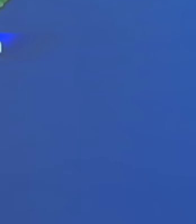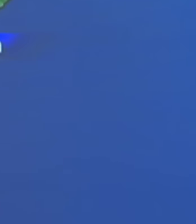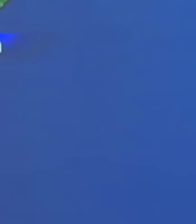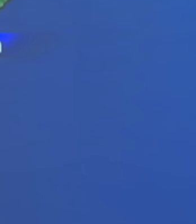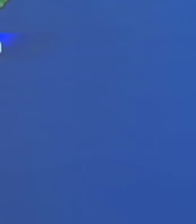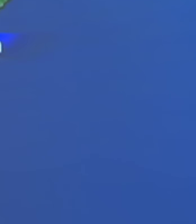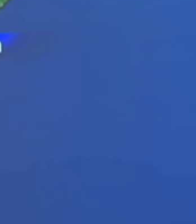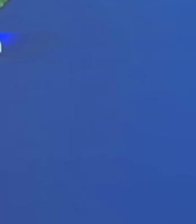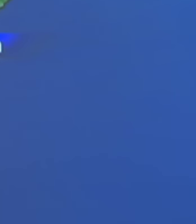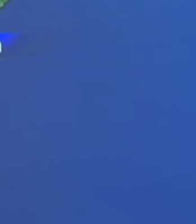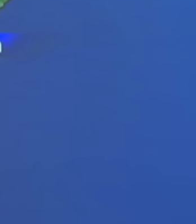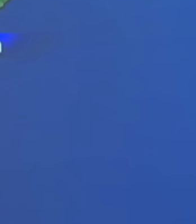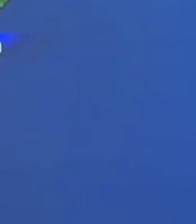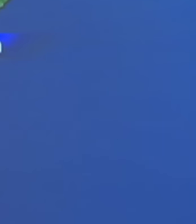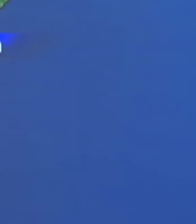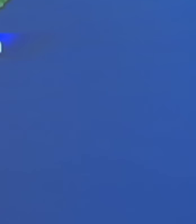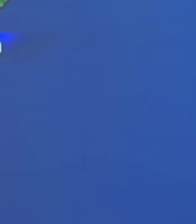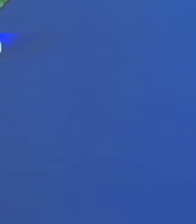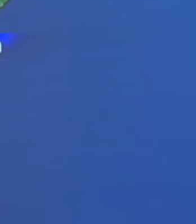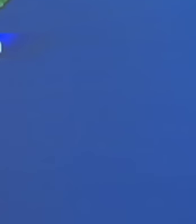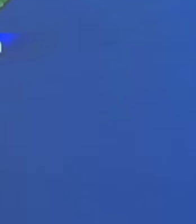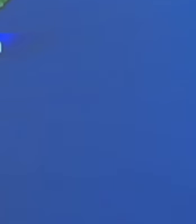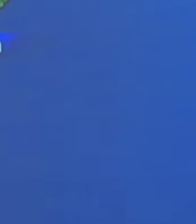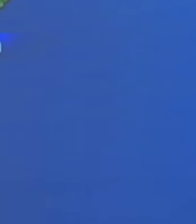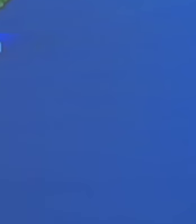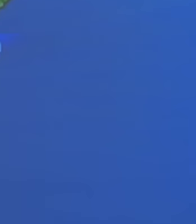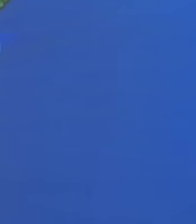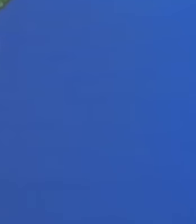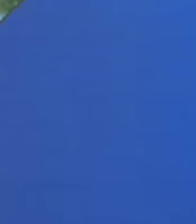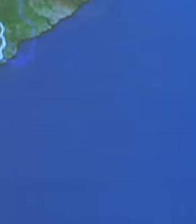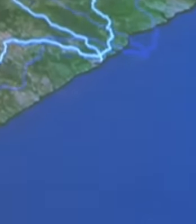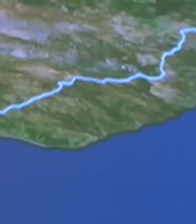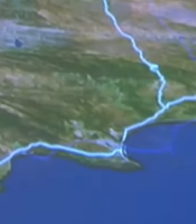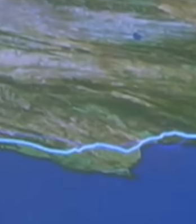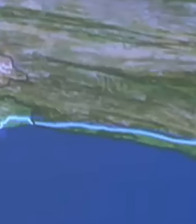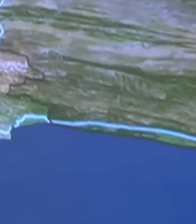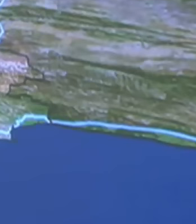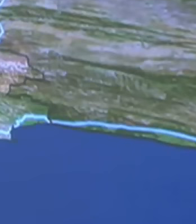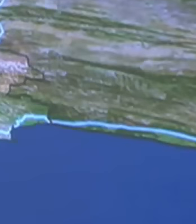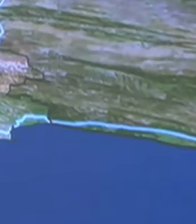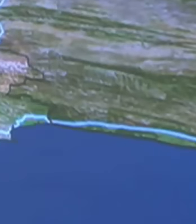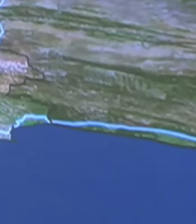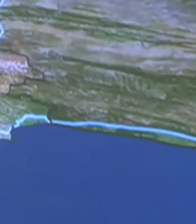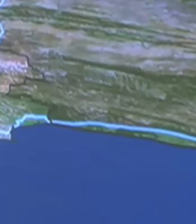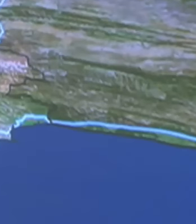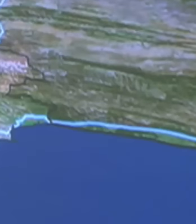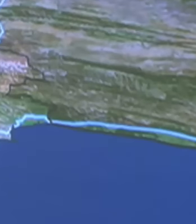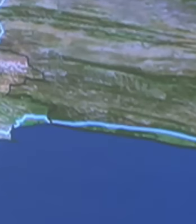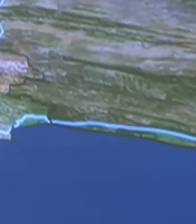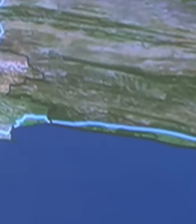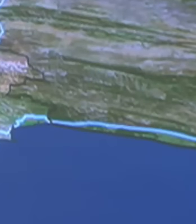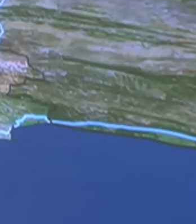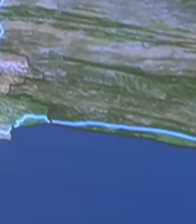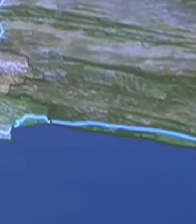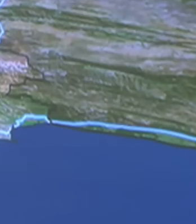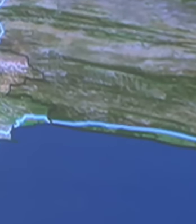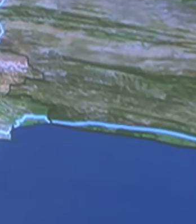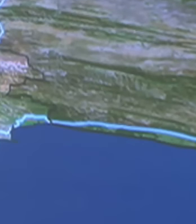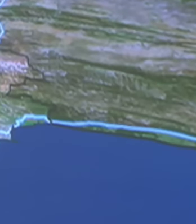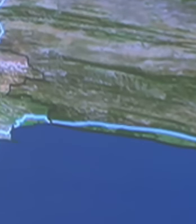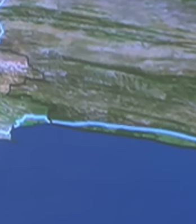di le 23 fa ka kwa East London yona go tla go thutafetse ka digrata di le 21 re lebele province ya ka kwa Western